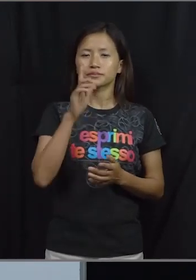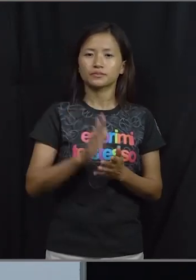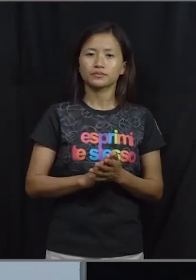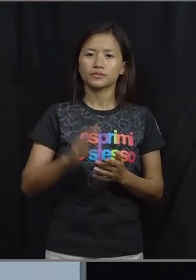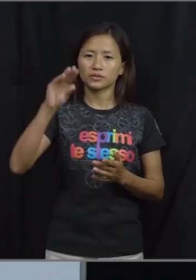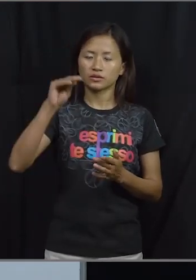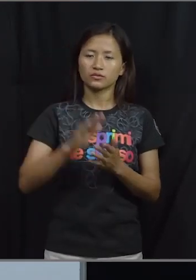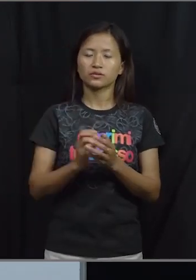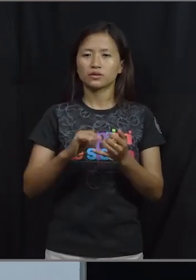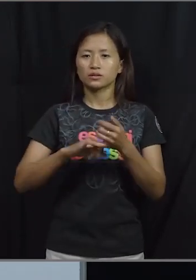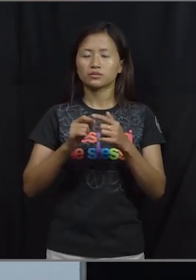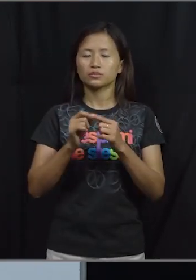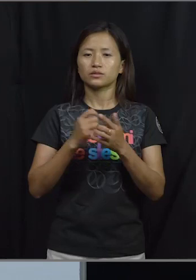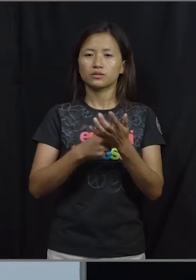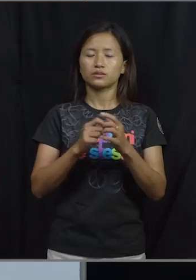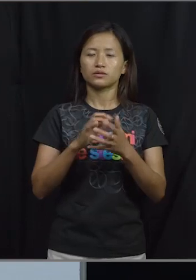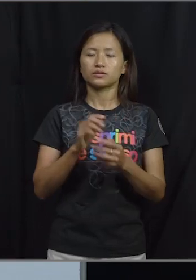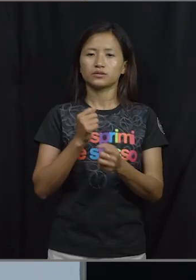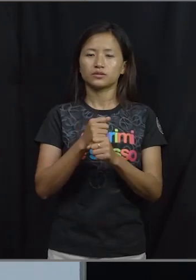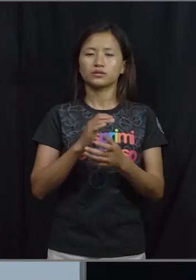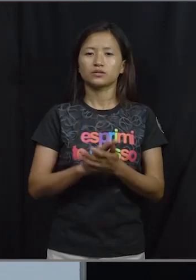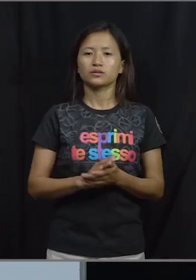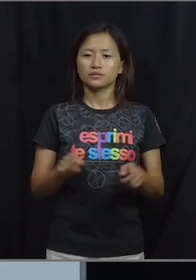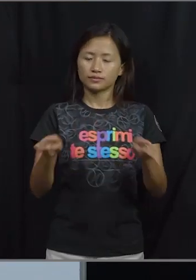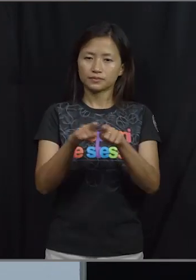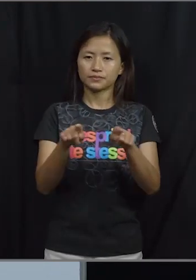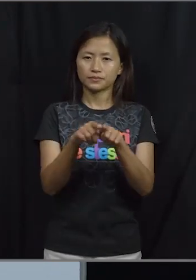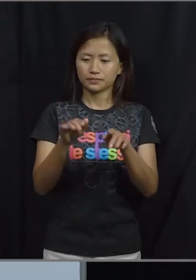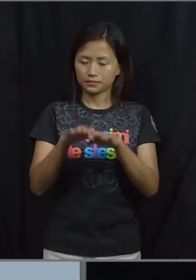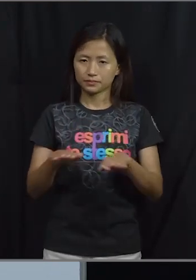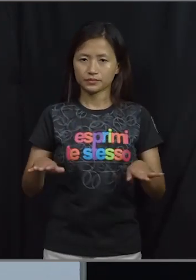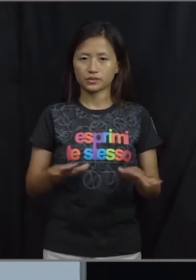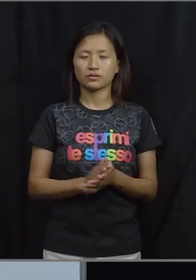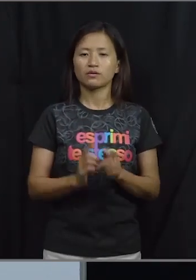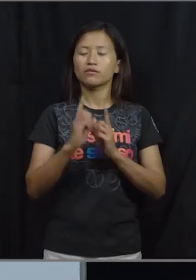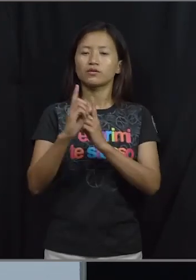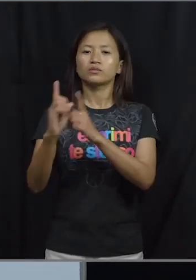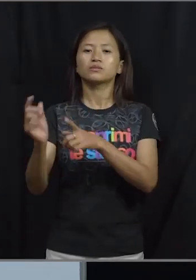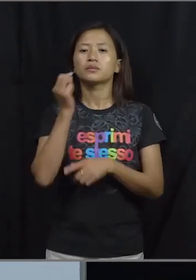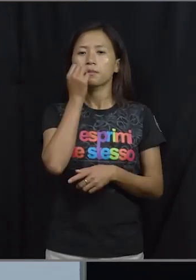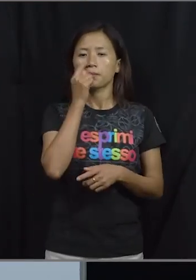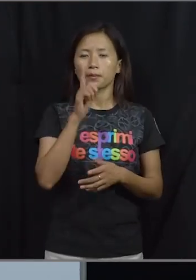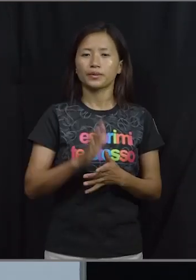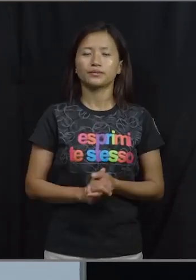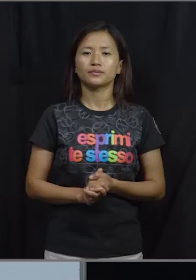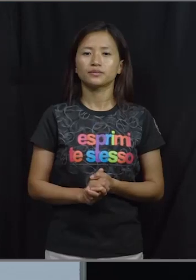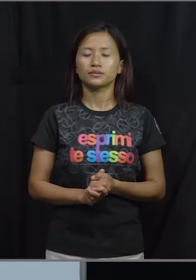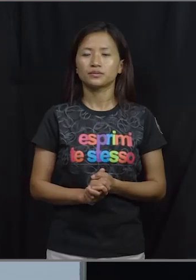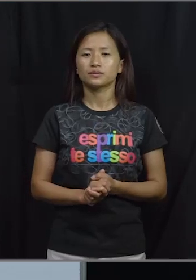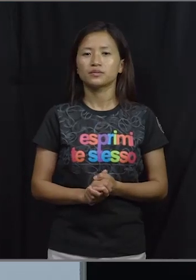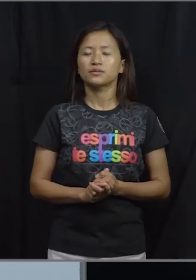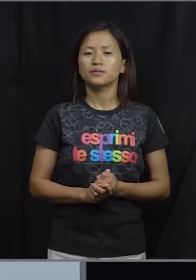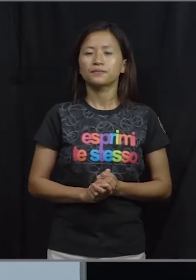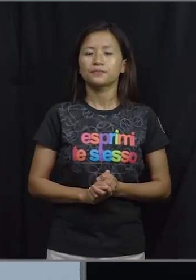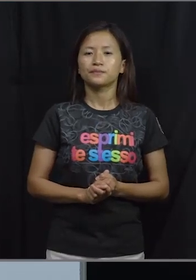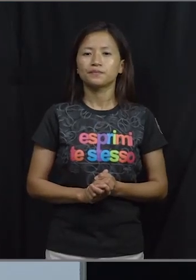the offspring or the children will also be similar or follow the parents. Okay, so that is like begets